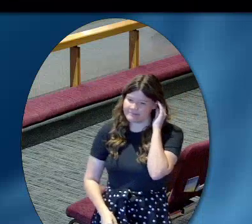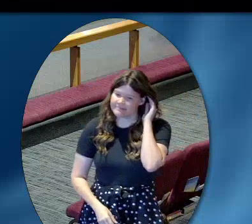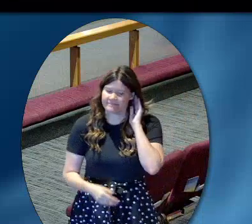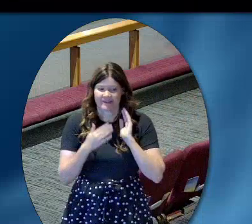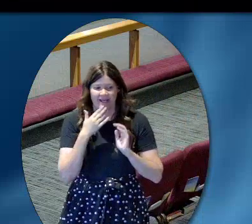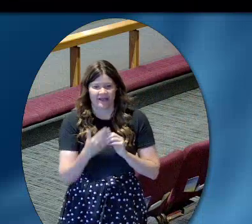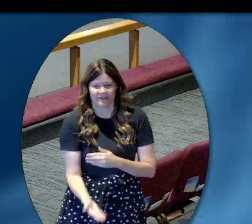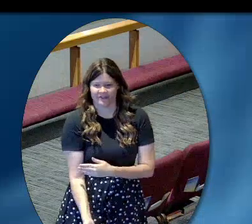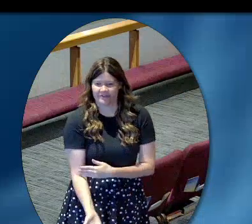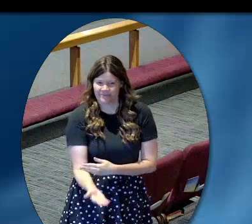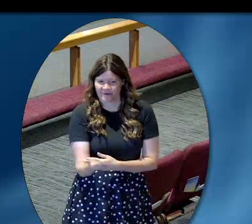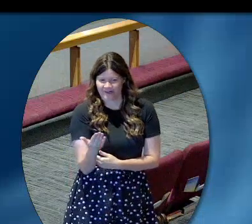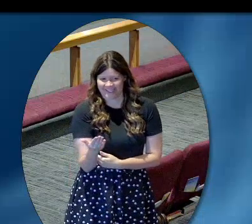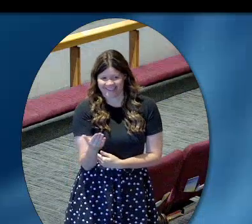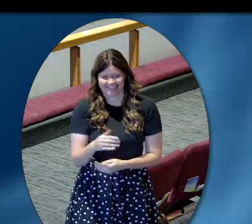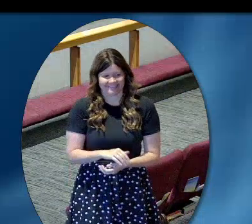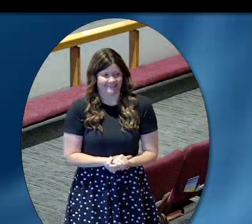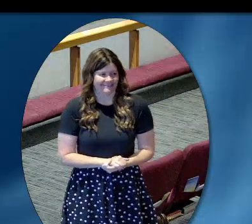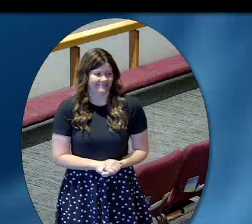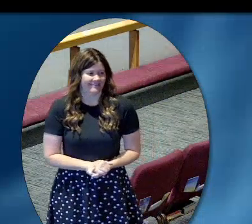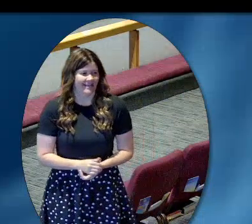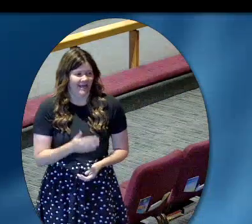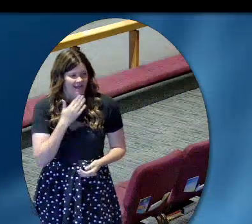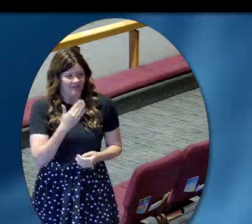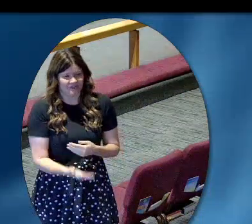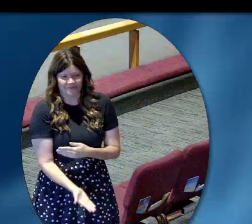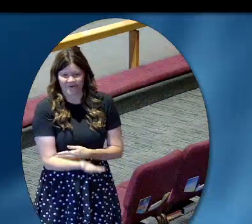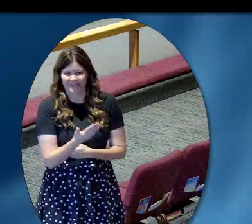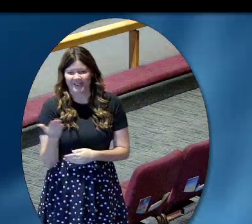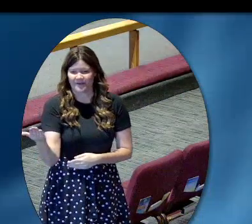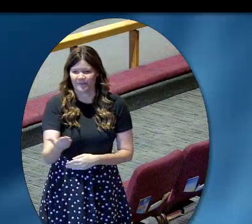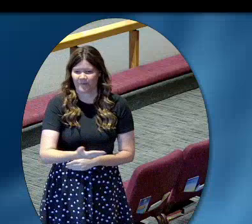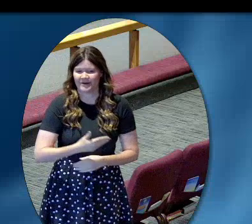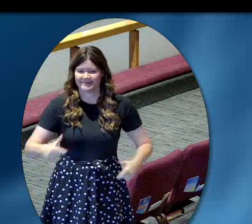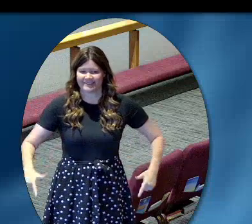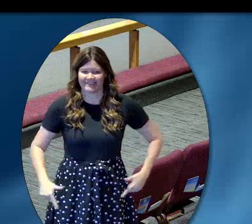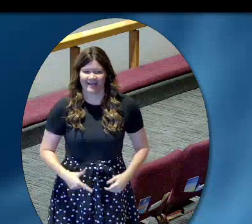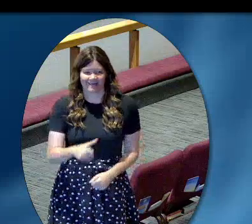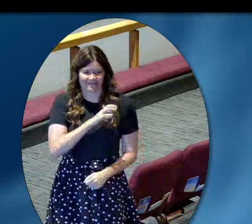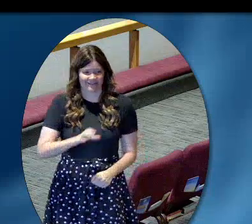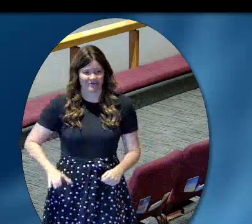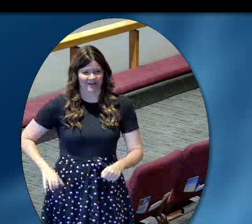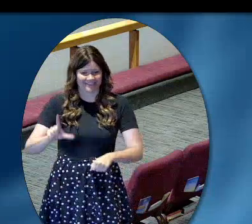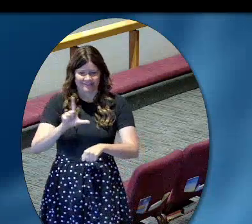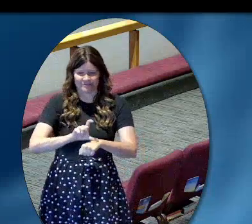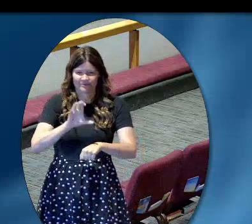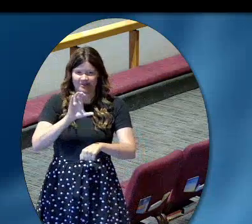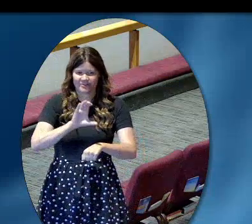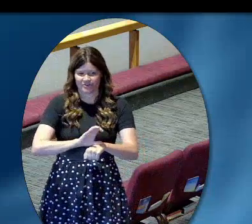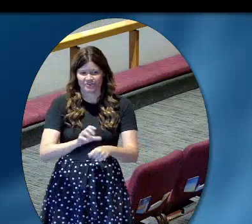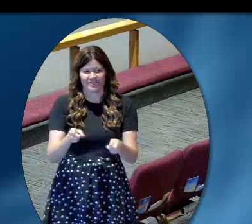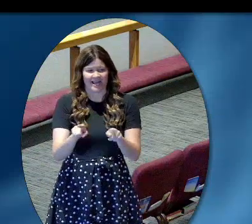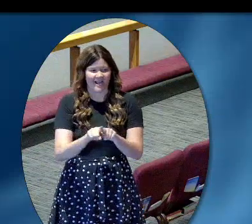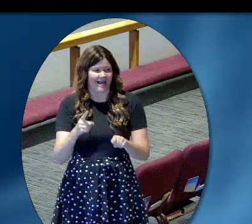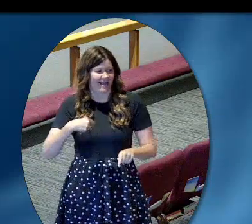Good morning. Good morning. Good morning. Good morning. Welcome to Life in Christ Lutheran Church as